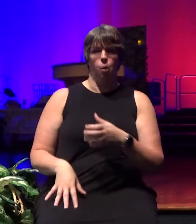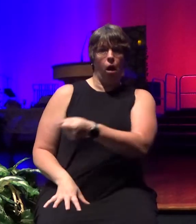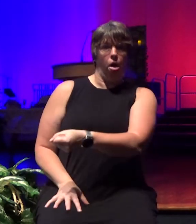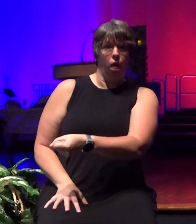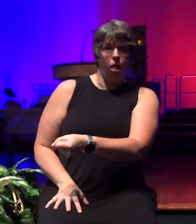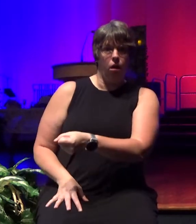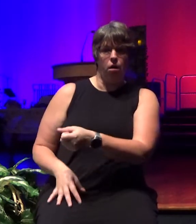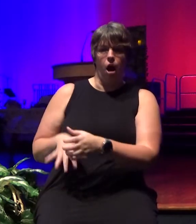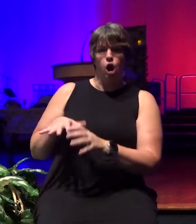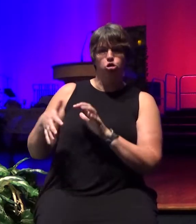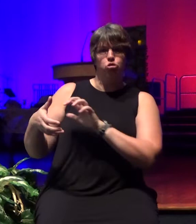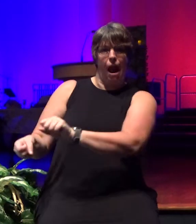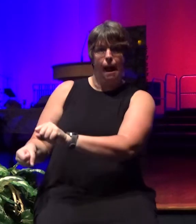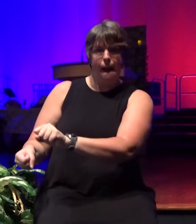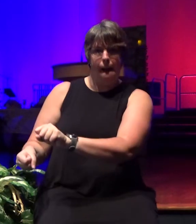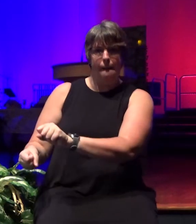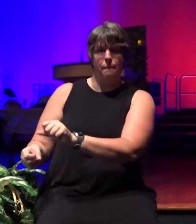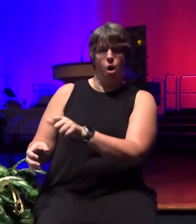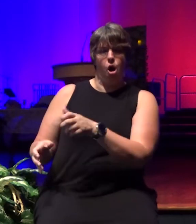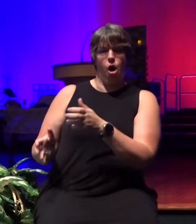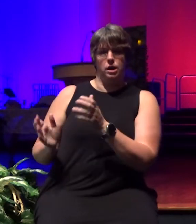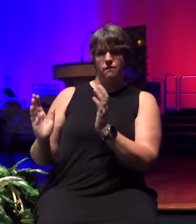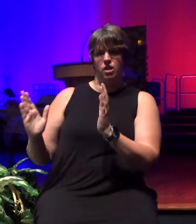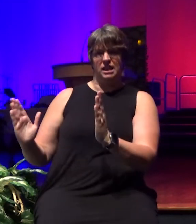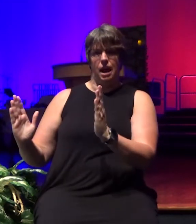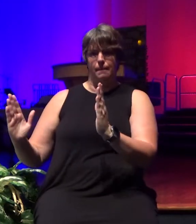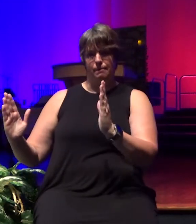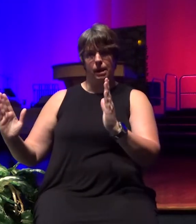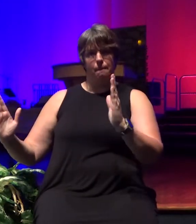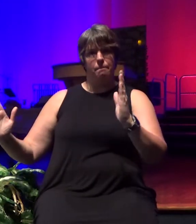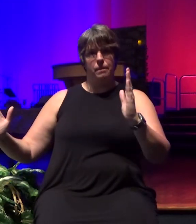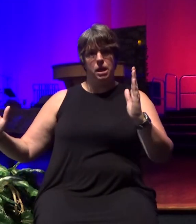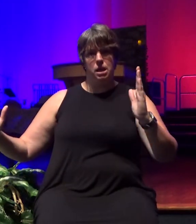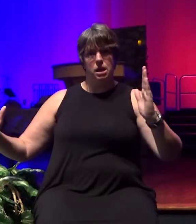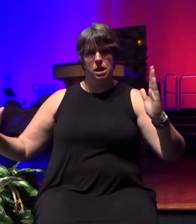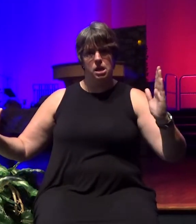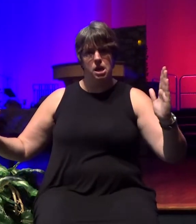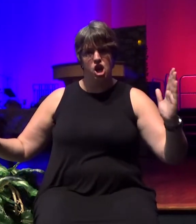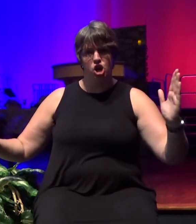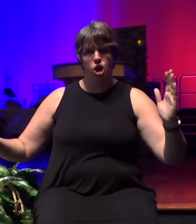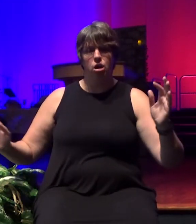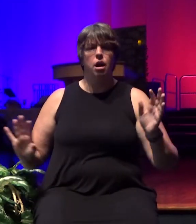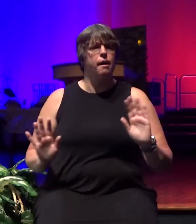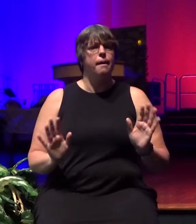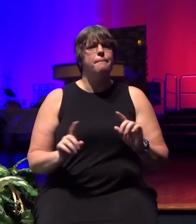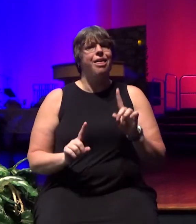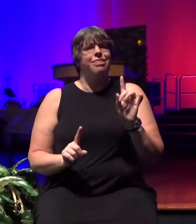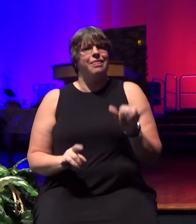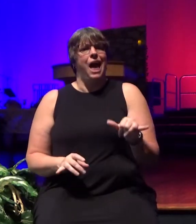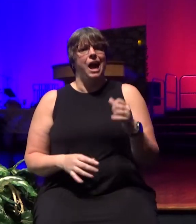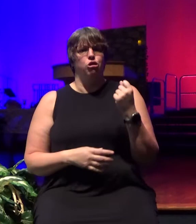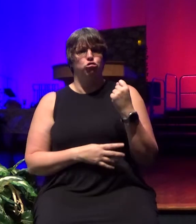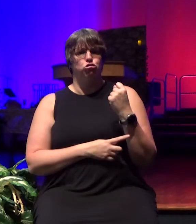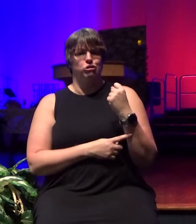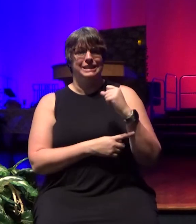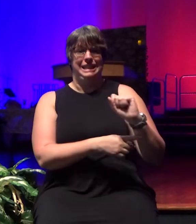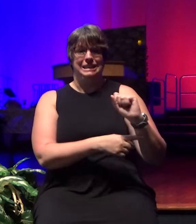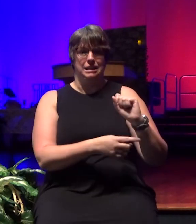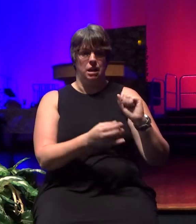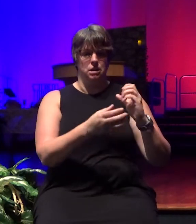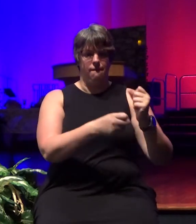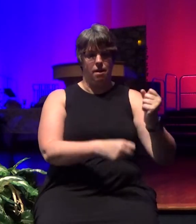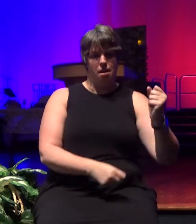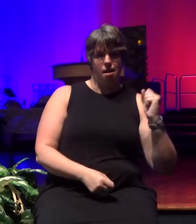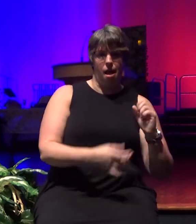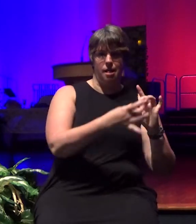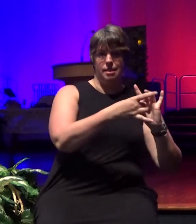us, and to resist that call that says, yeah, but there's another level of your empowerment, which is to know you can integrate this,